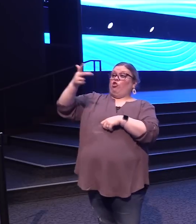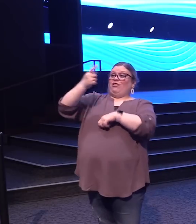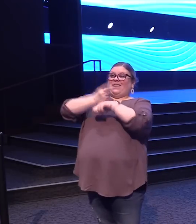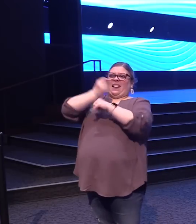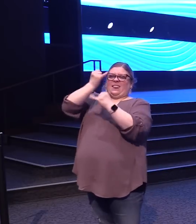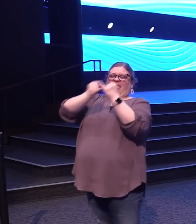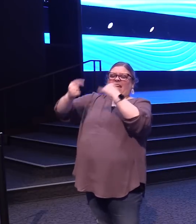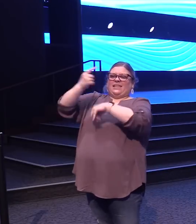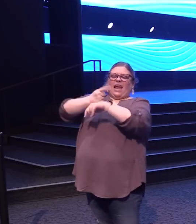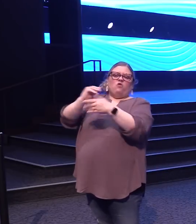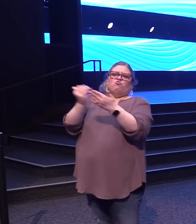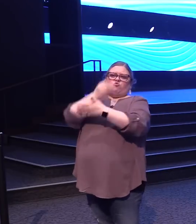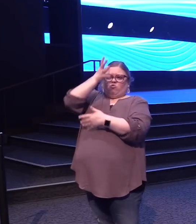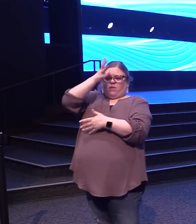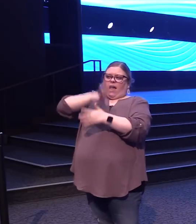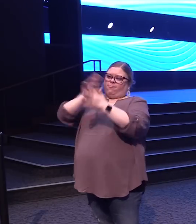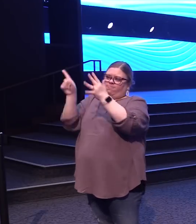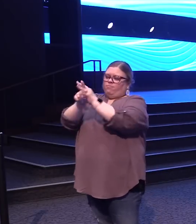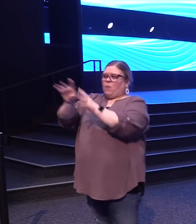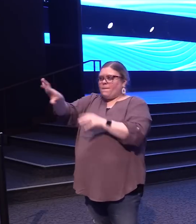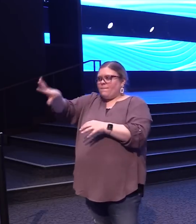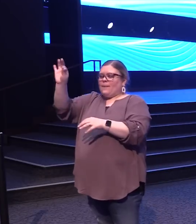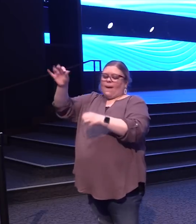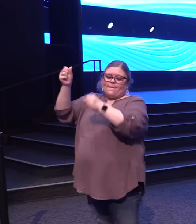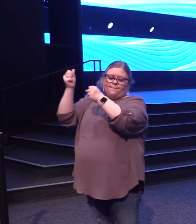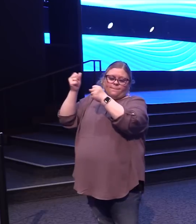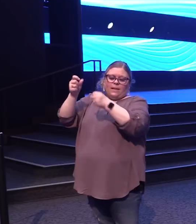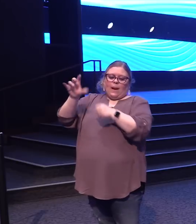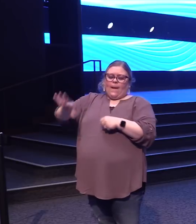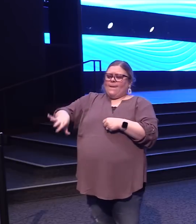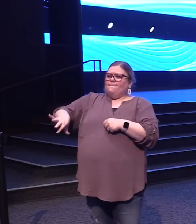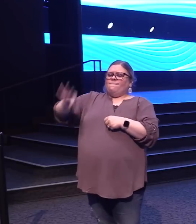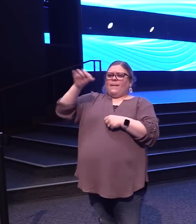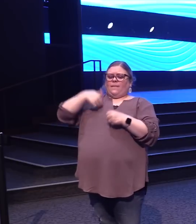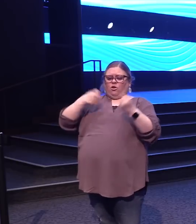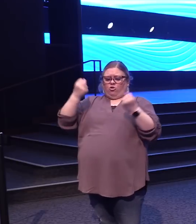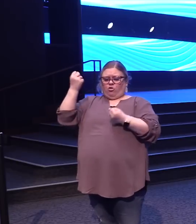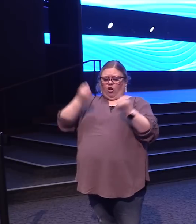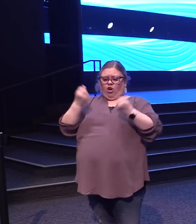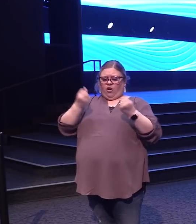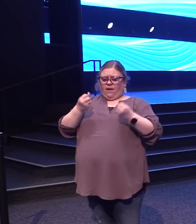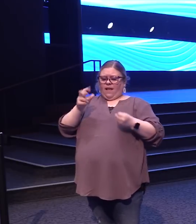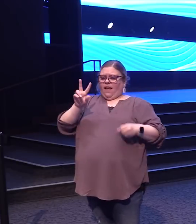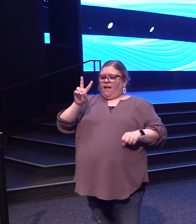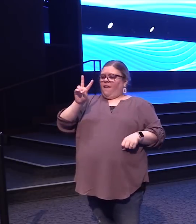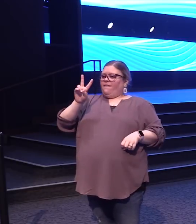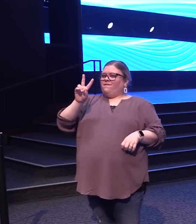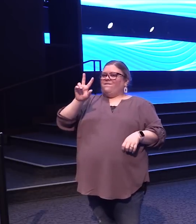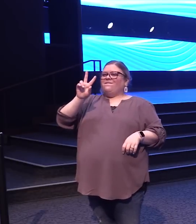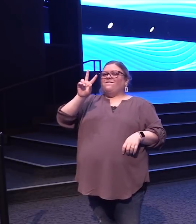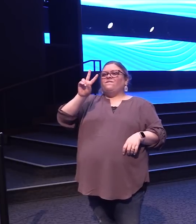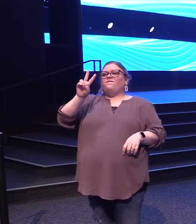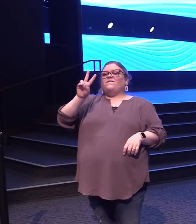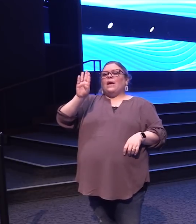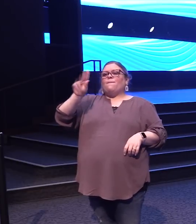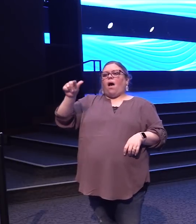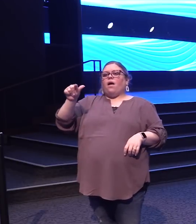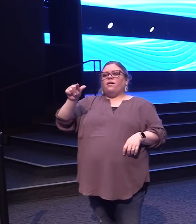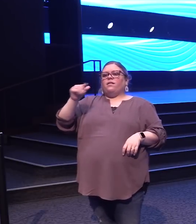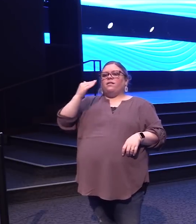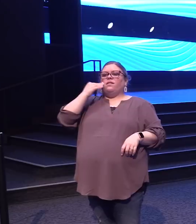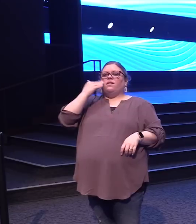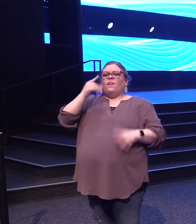day, this new guy came, and he picked me up, in a Volkswagen Beetle,